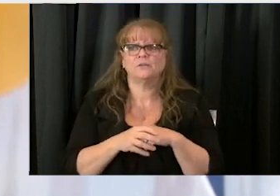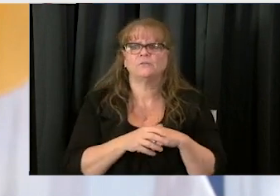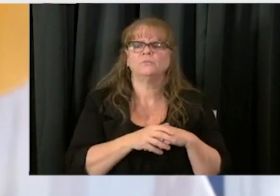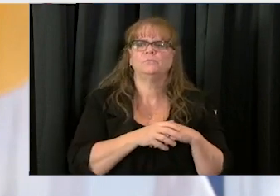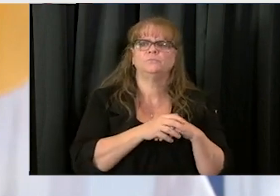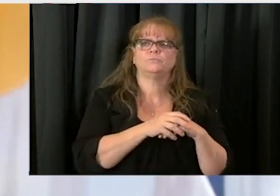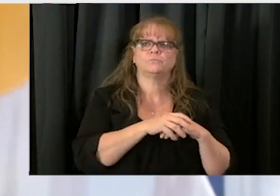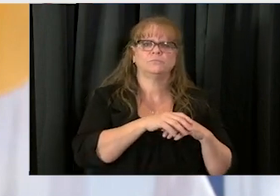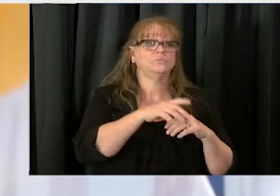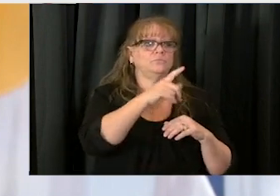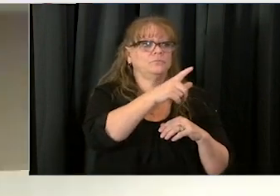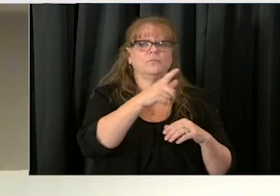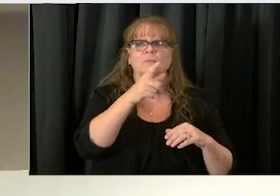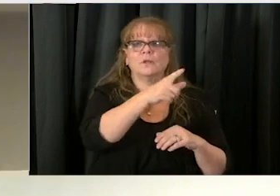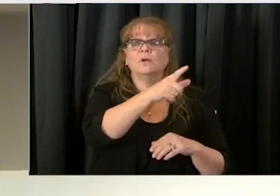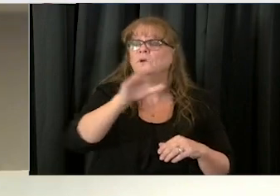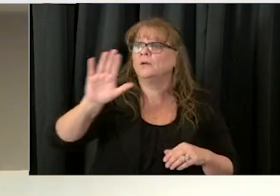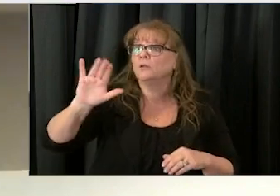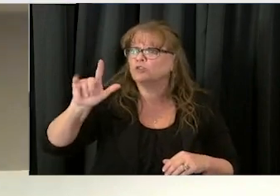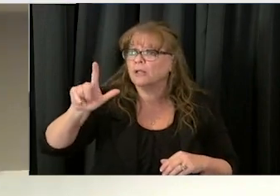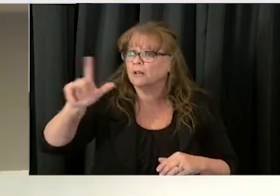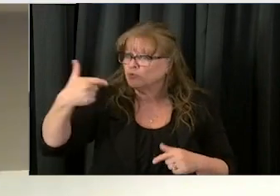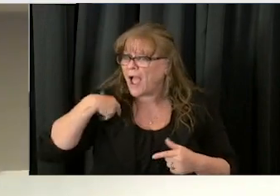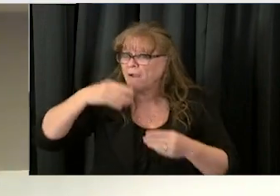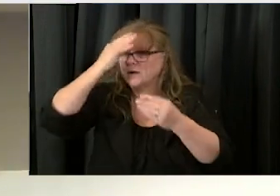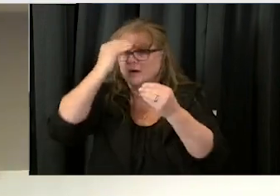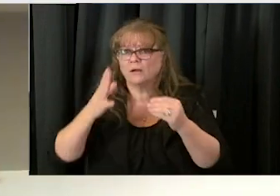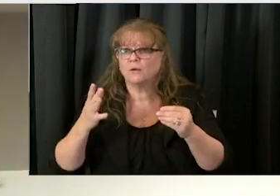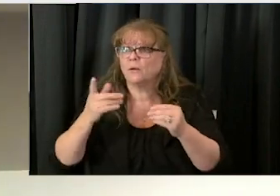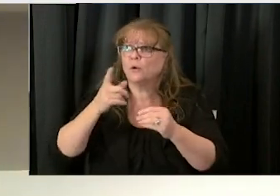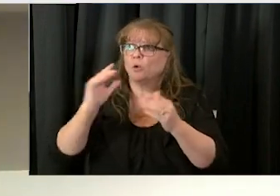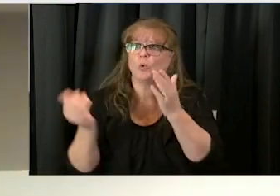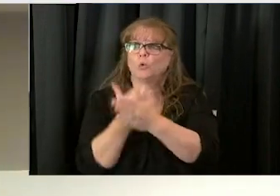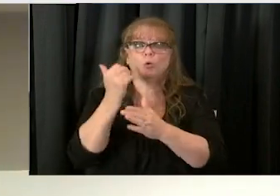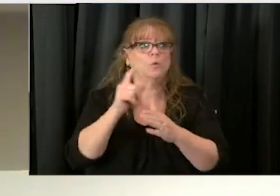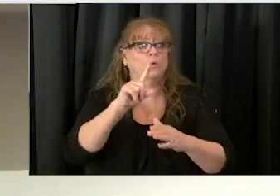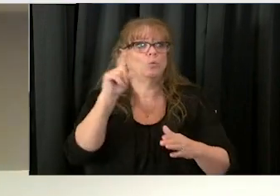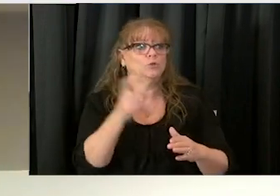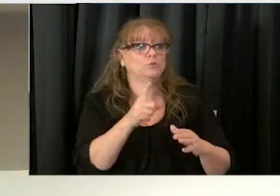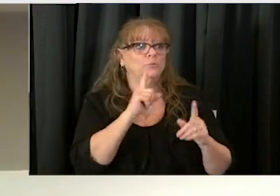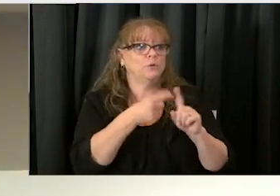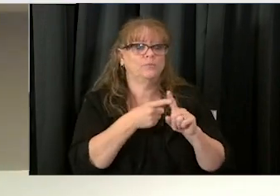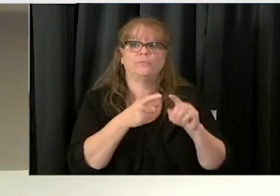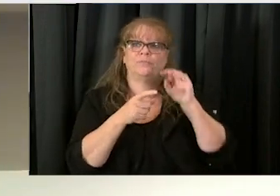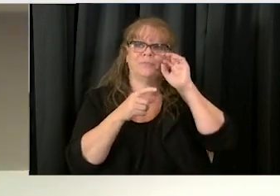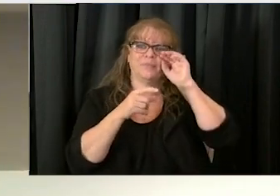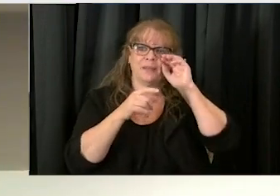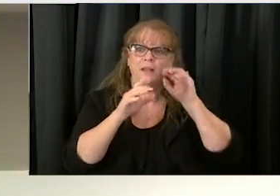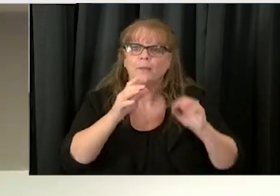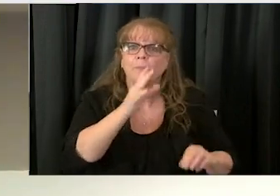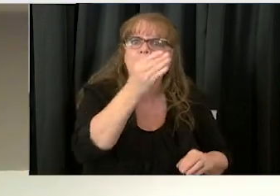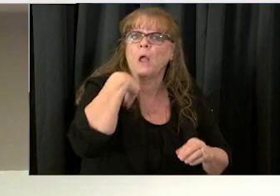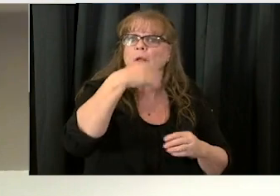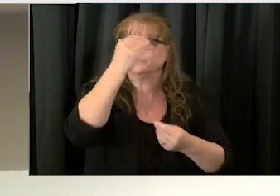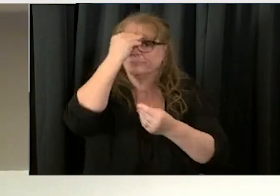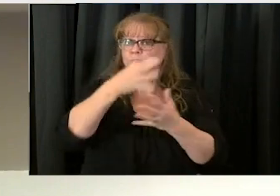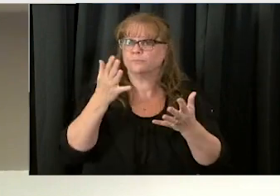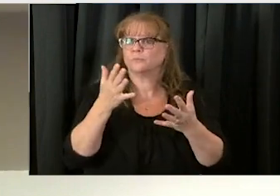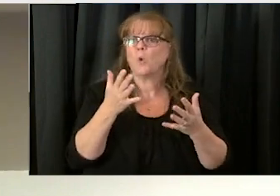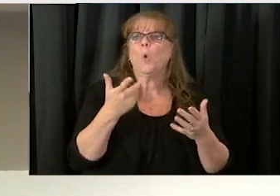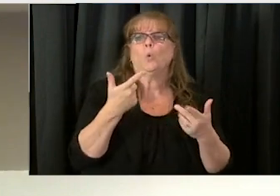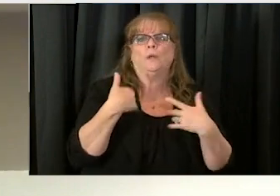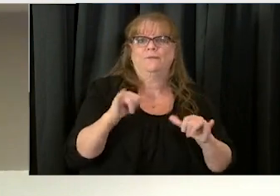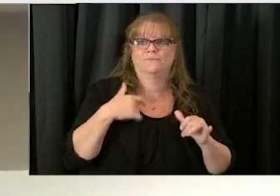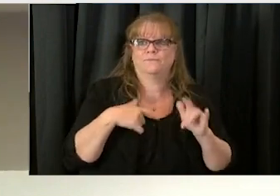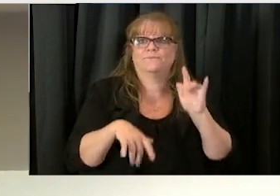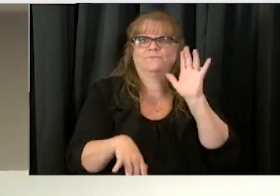Governor, only to say that the state has identified 2 cases. I will tell you that we do, our lab is